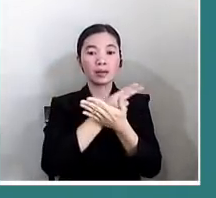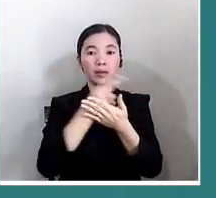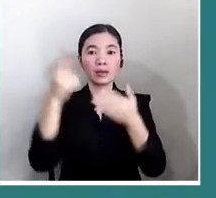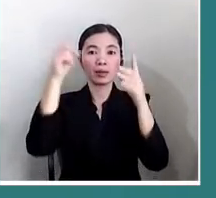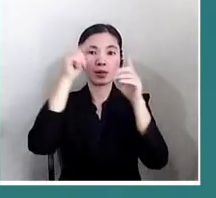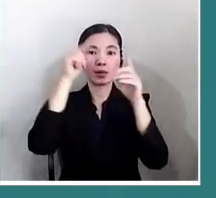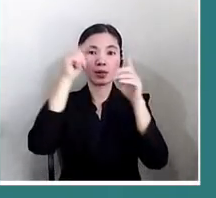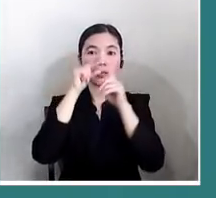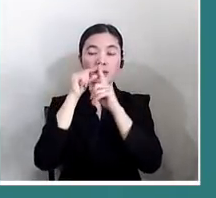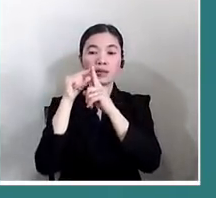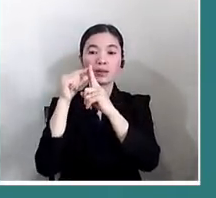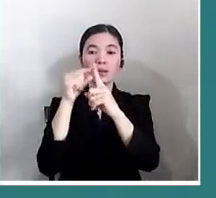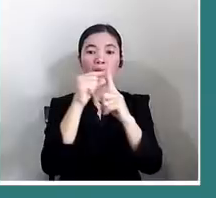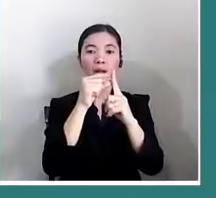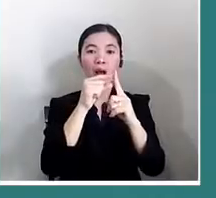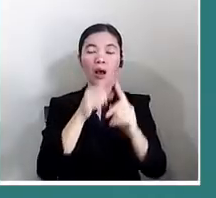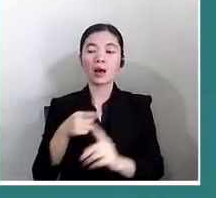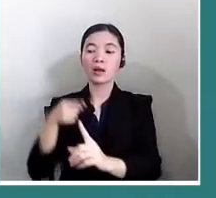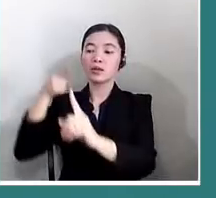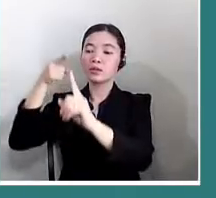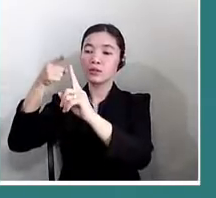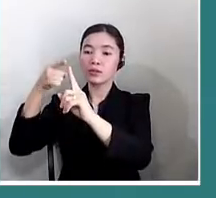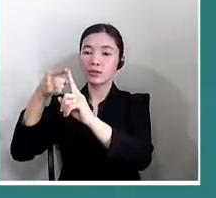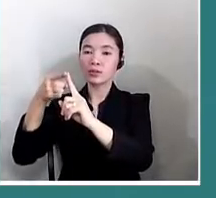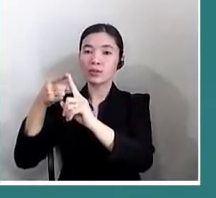word to His servant